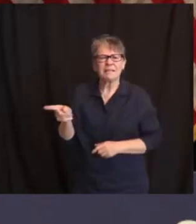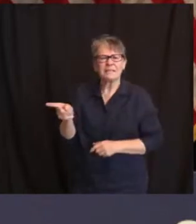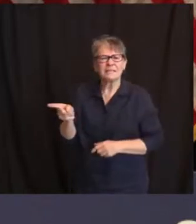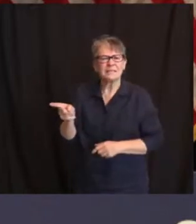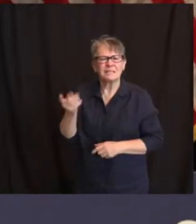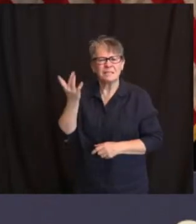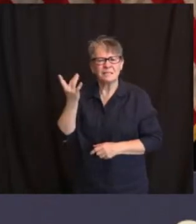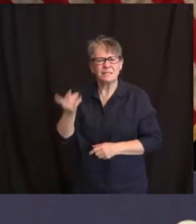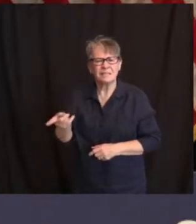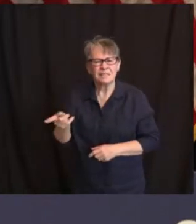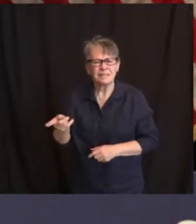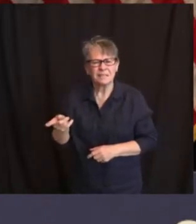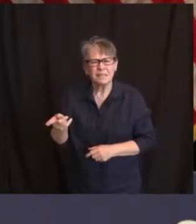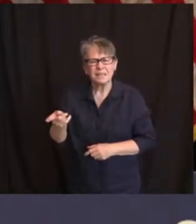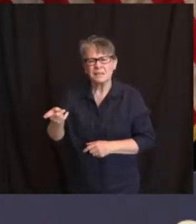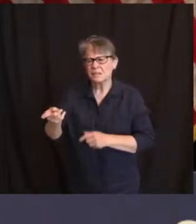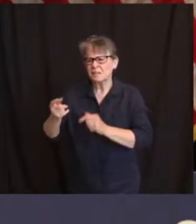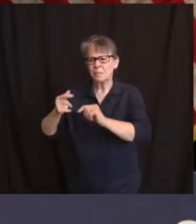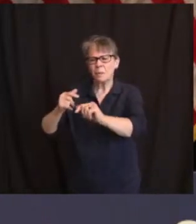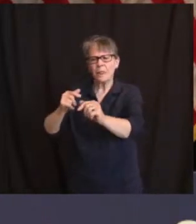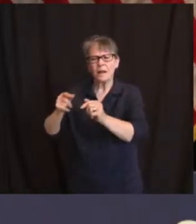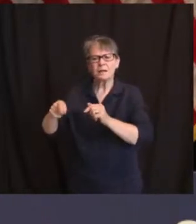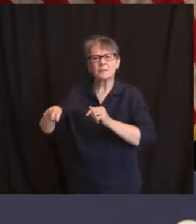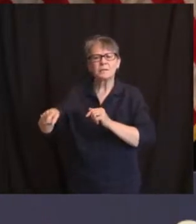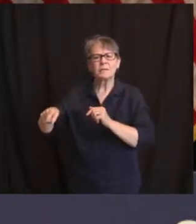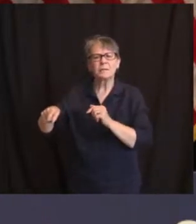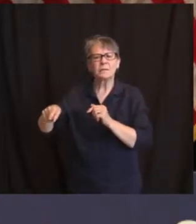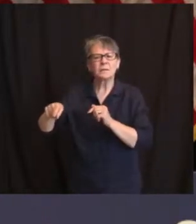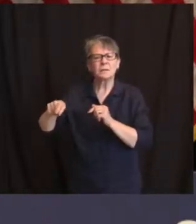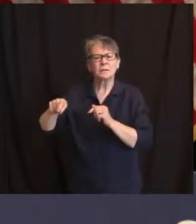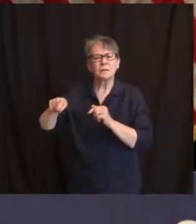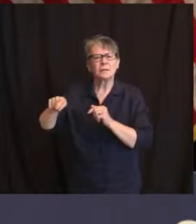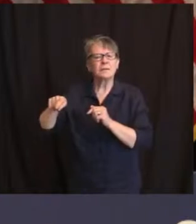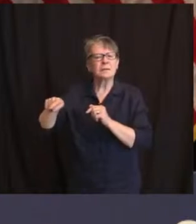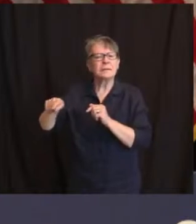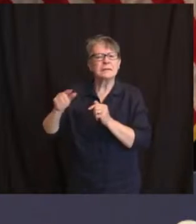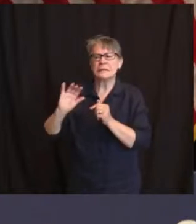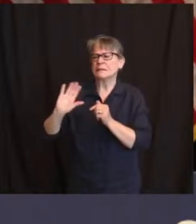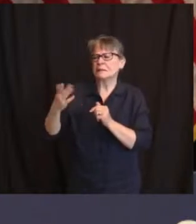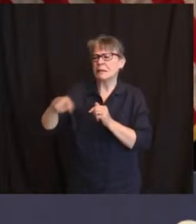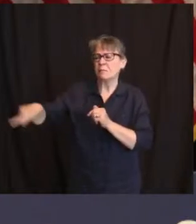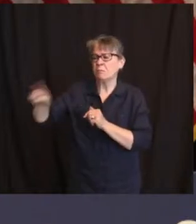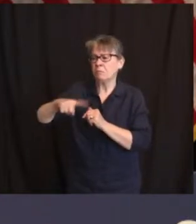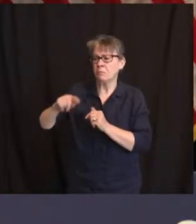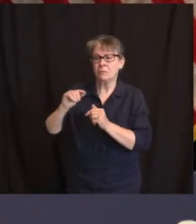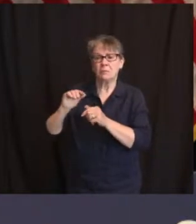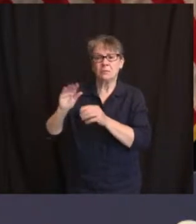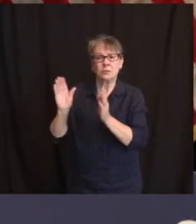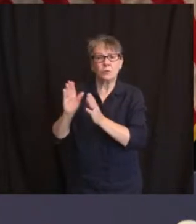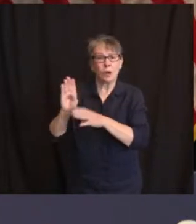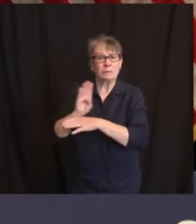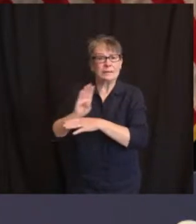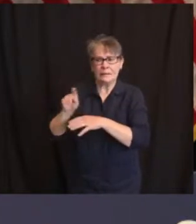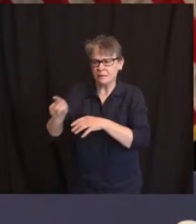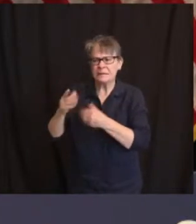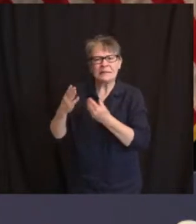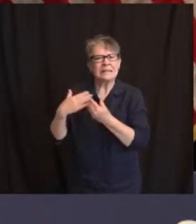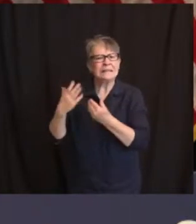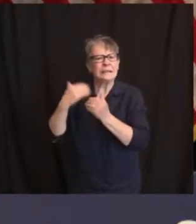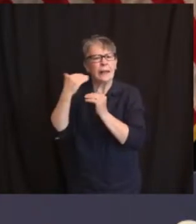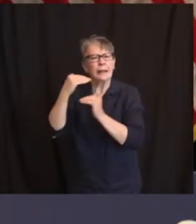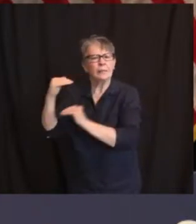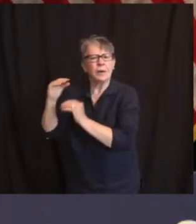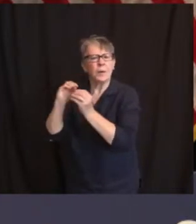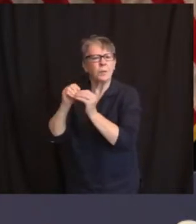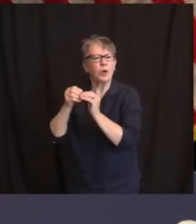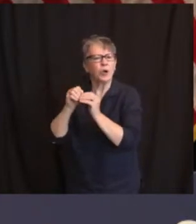easier to keep people further apart and limit the numbers. So if you could just talk about the logic specifically about this